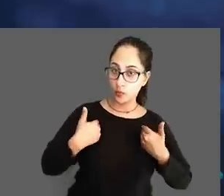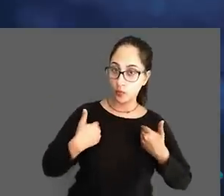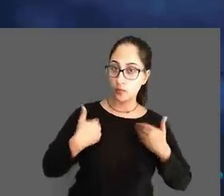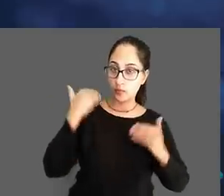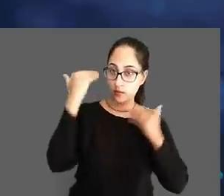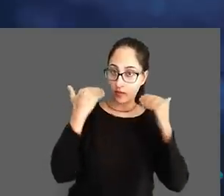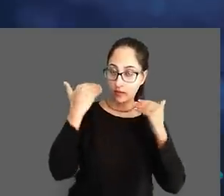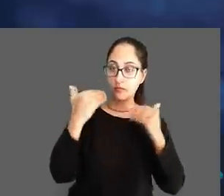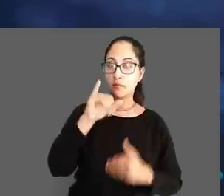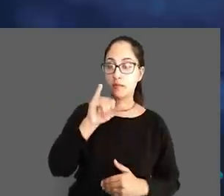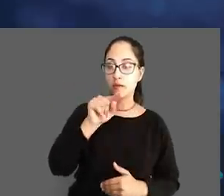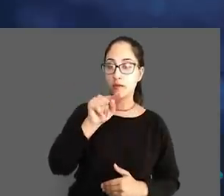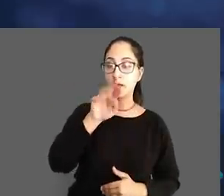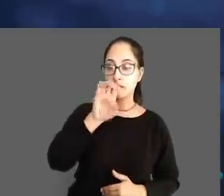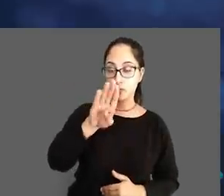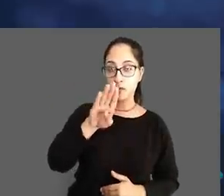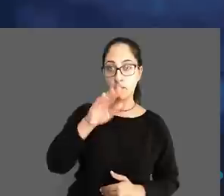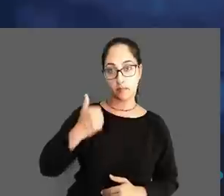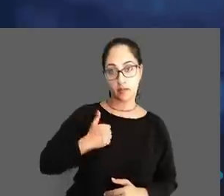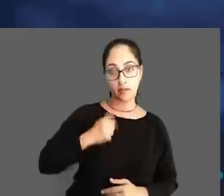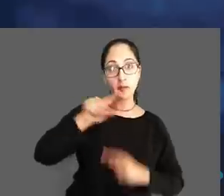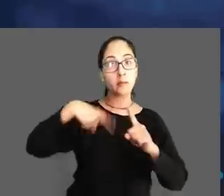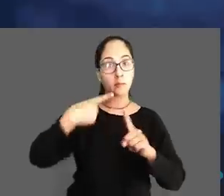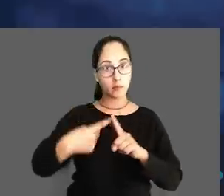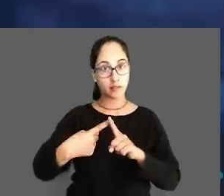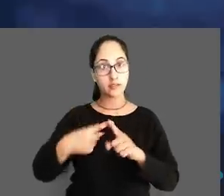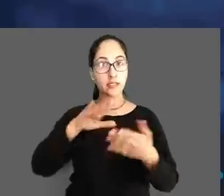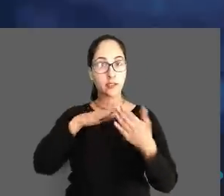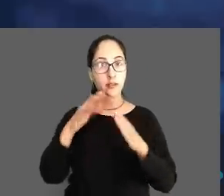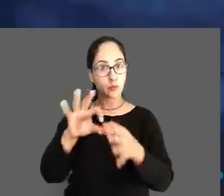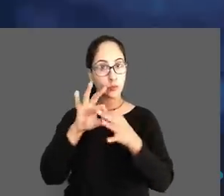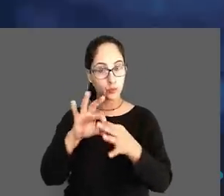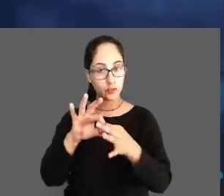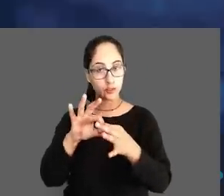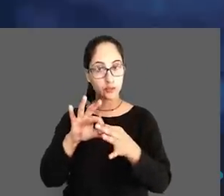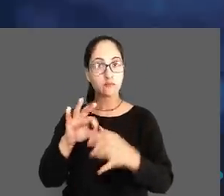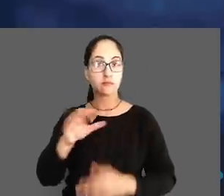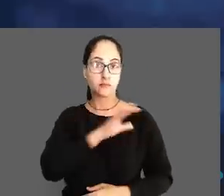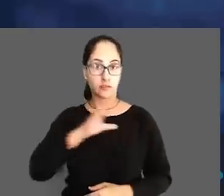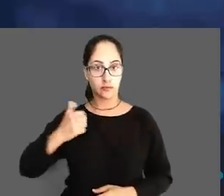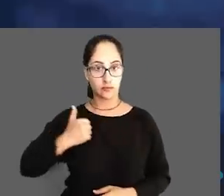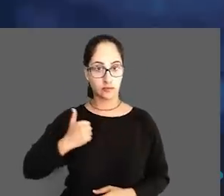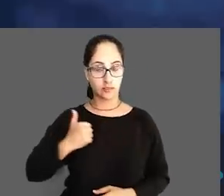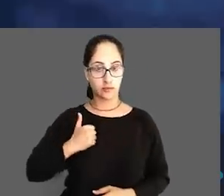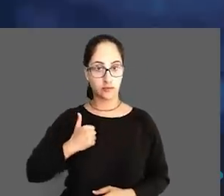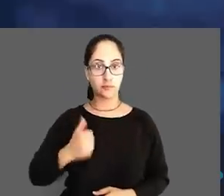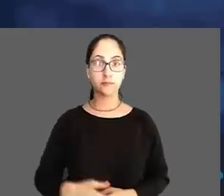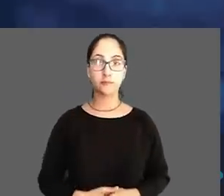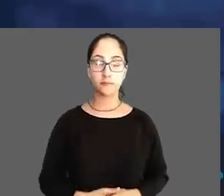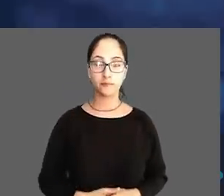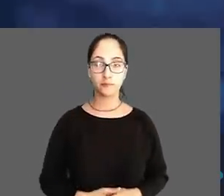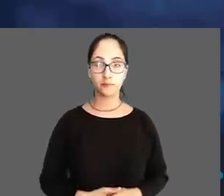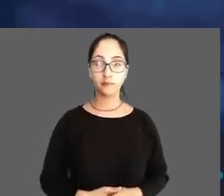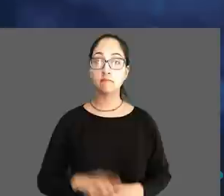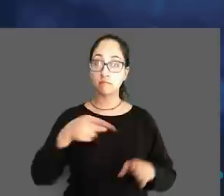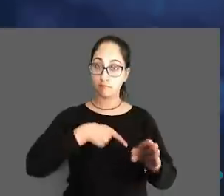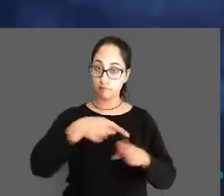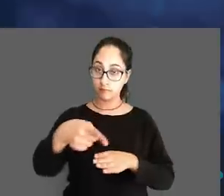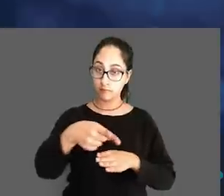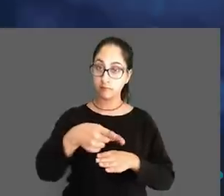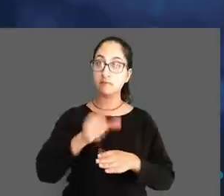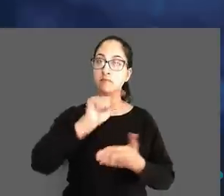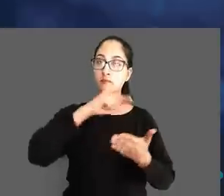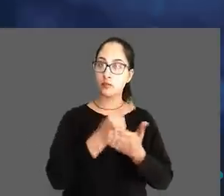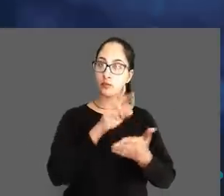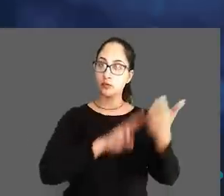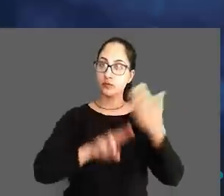Canada and the lead of the Ambassador Program for Community Relations Portfolio on the Council for Canada. Professionally,